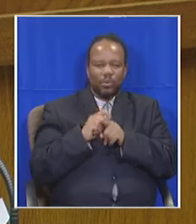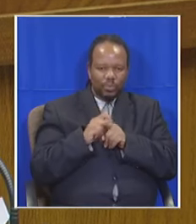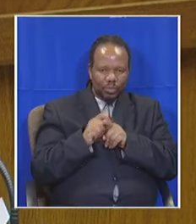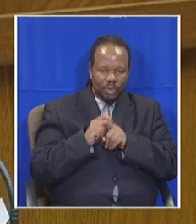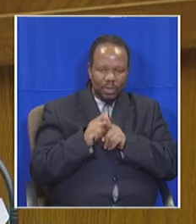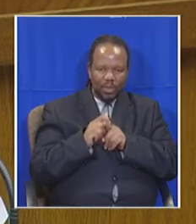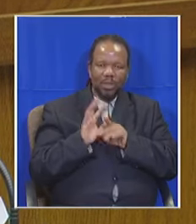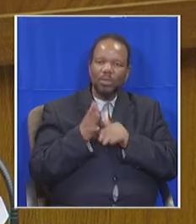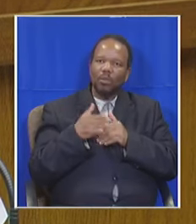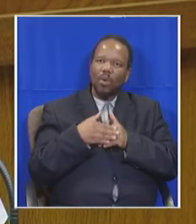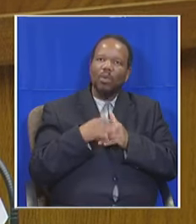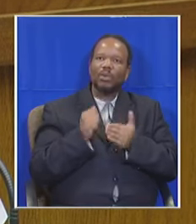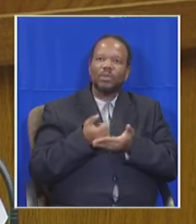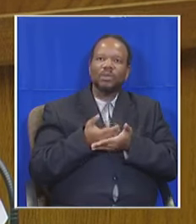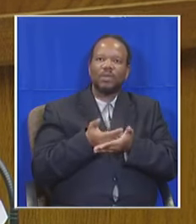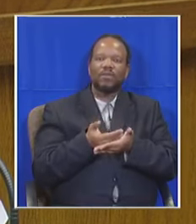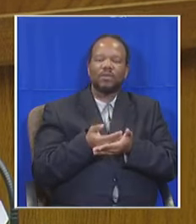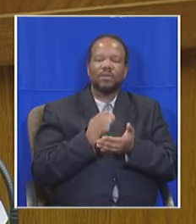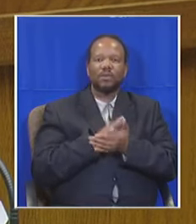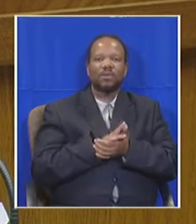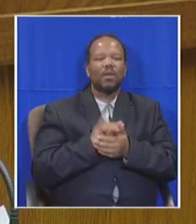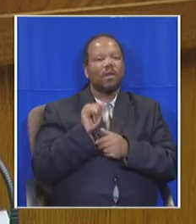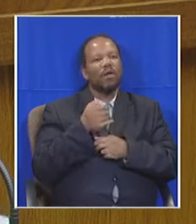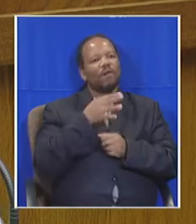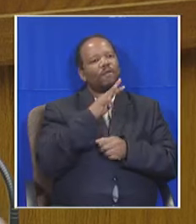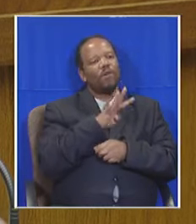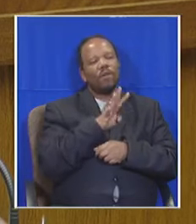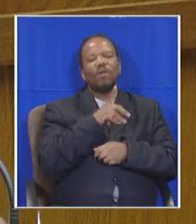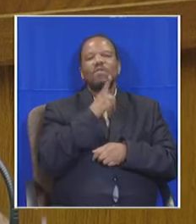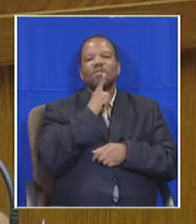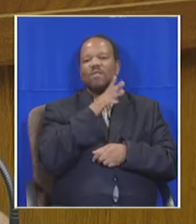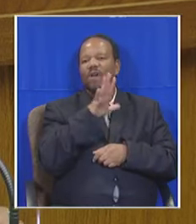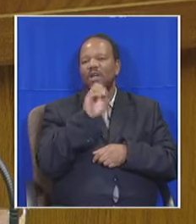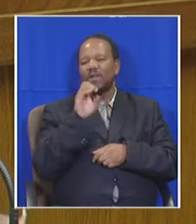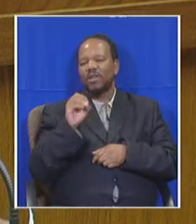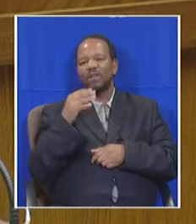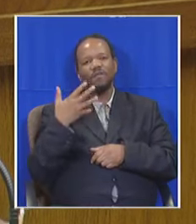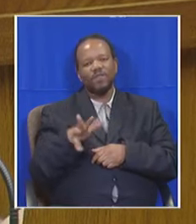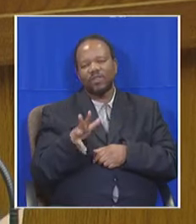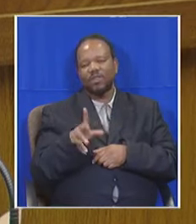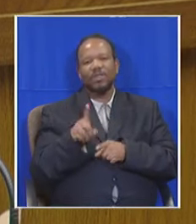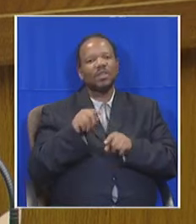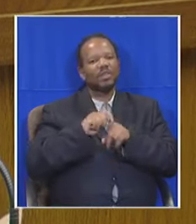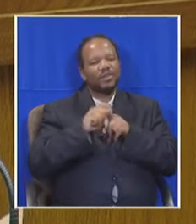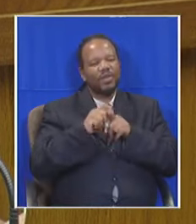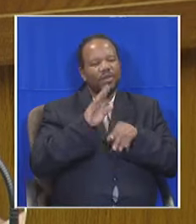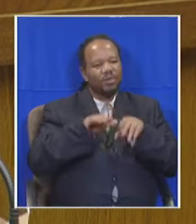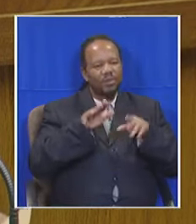needed services where they live. More than 4,500 youth have completed in various disciplines and in the